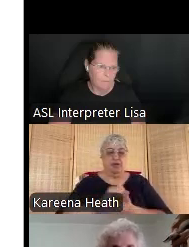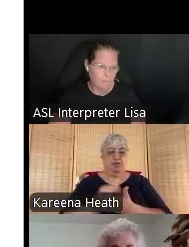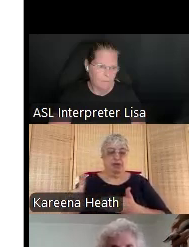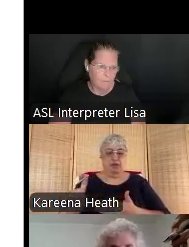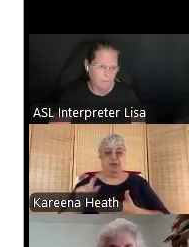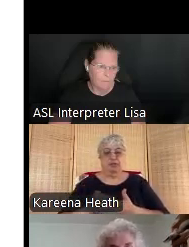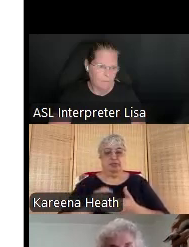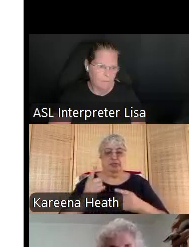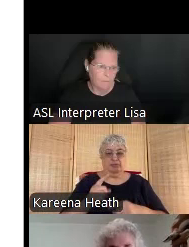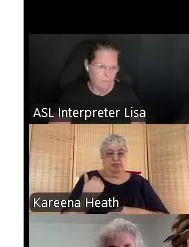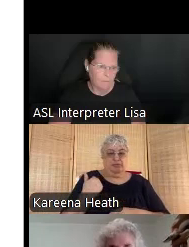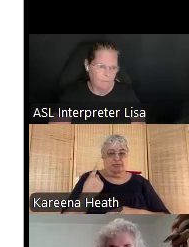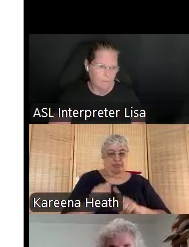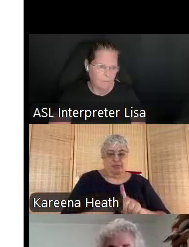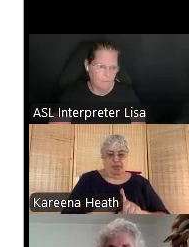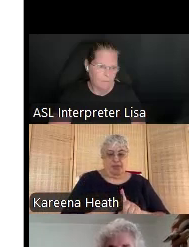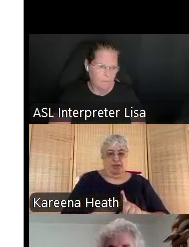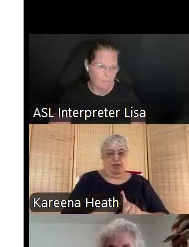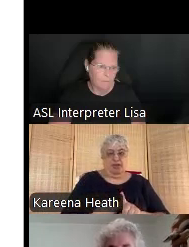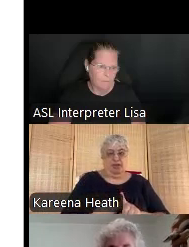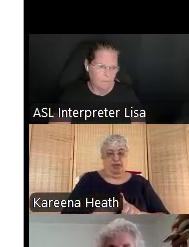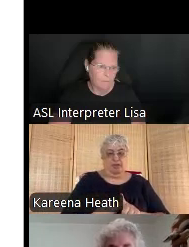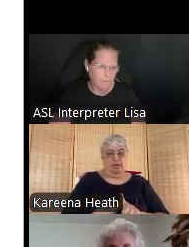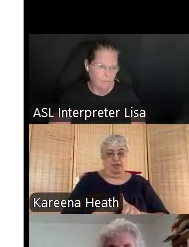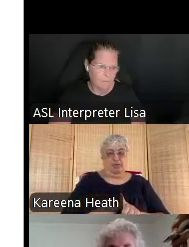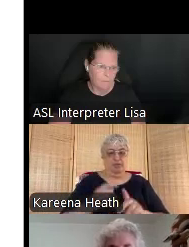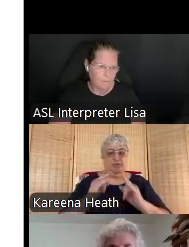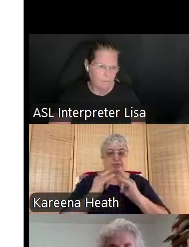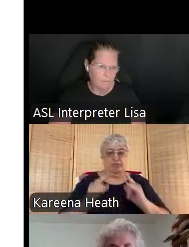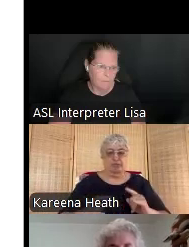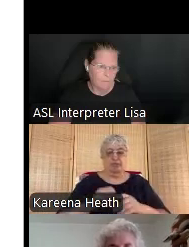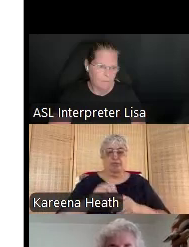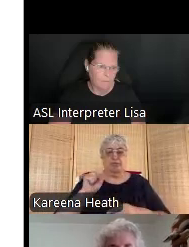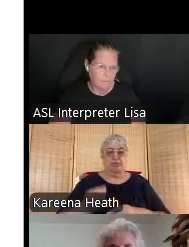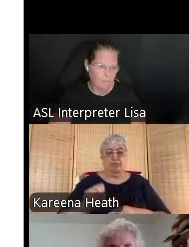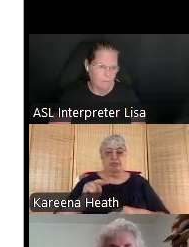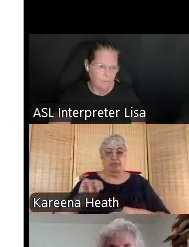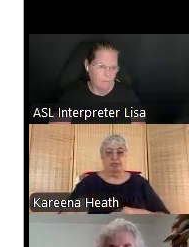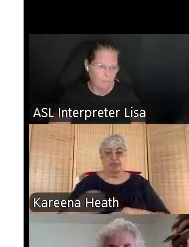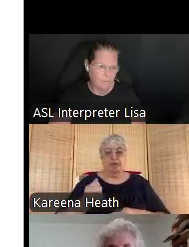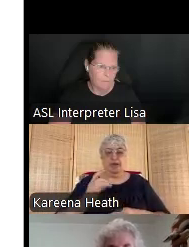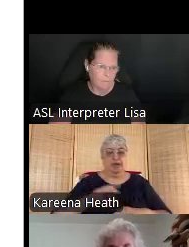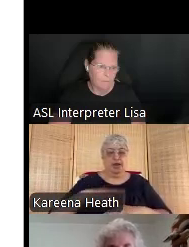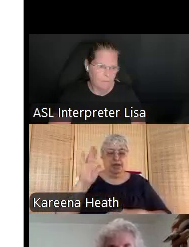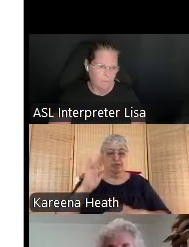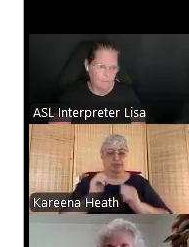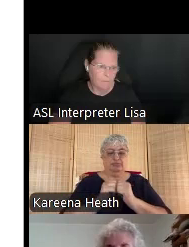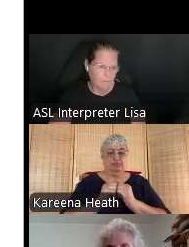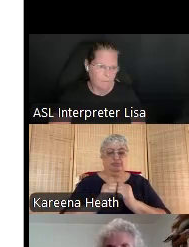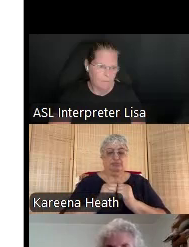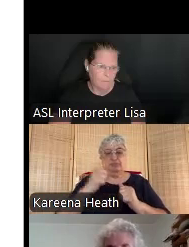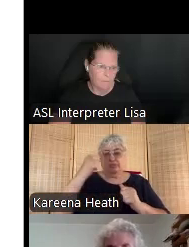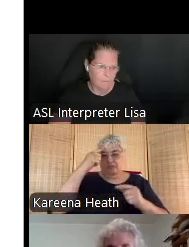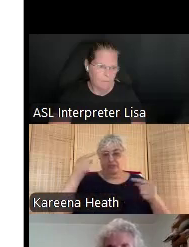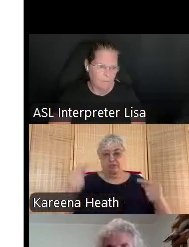just took place about a month ago in at a camp down in South Jersey for adults 18 and over with brain injury.